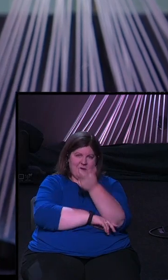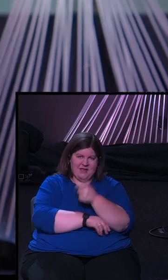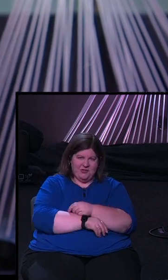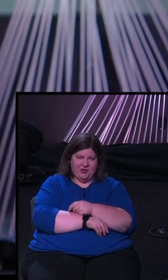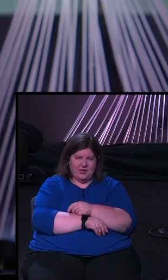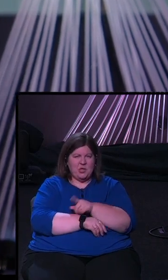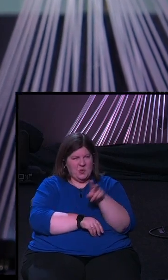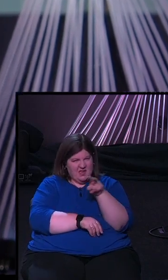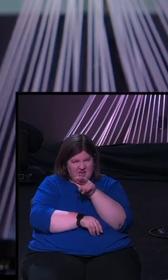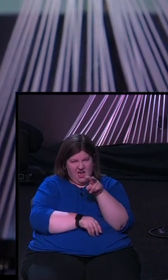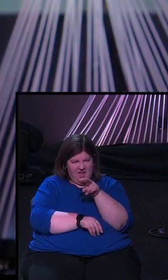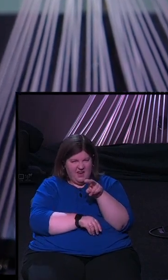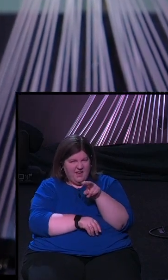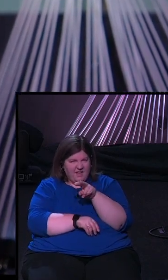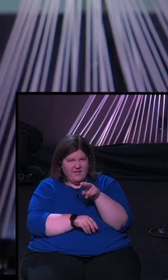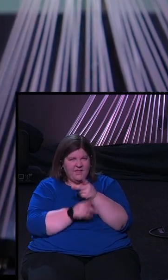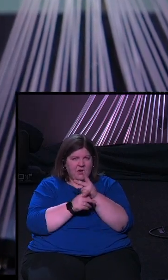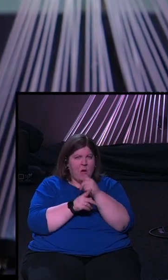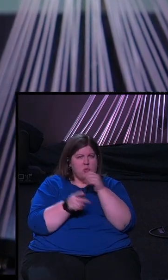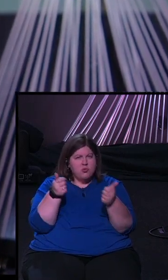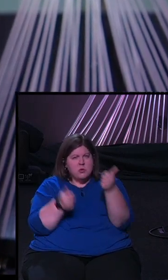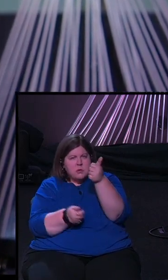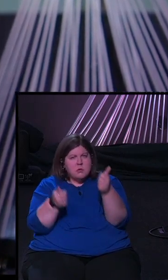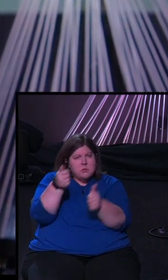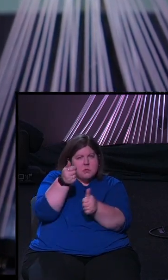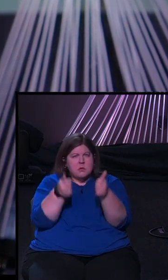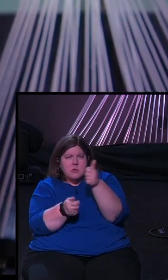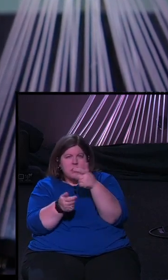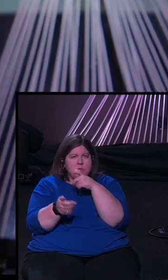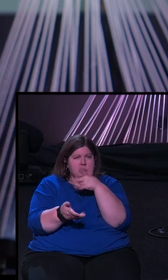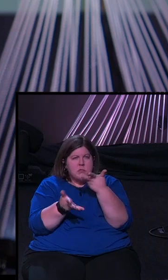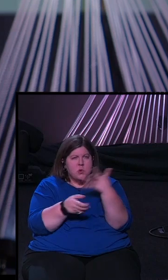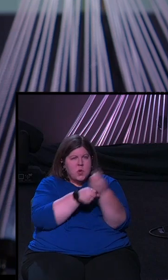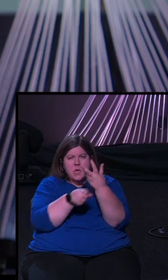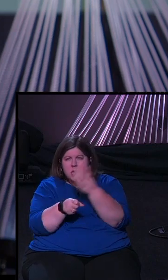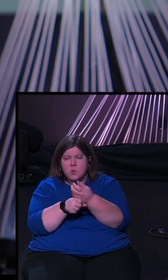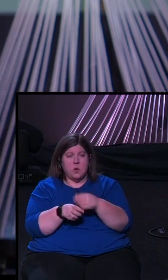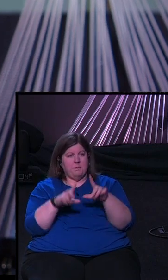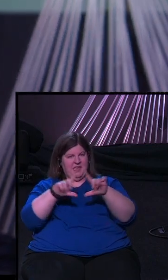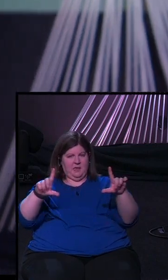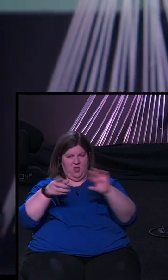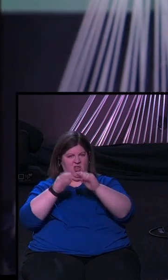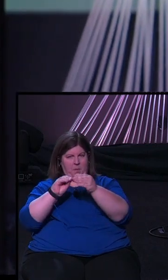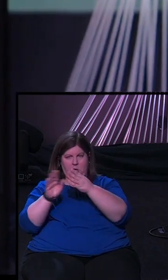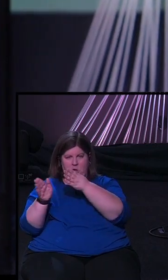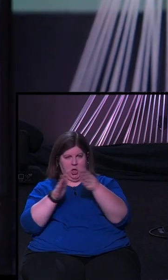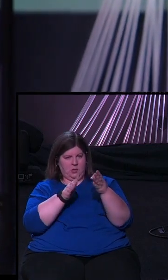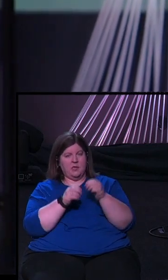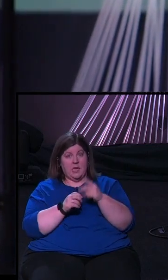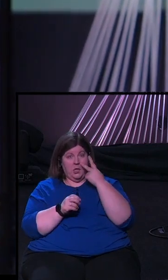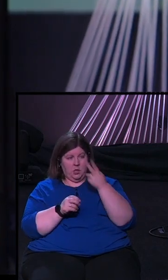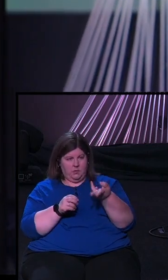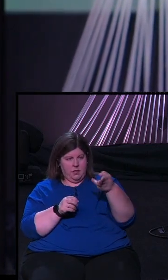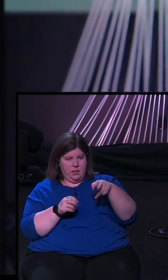track. It's easy to find out who's winning. A scoreboard has numbers. And you see the numbers